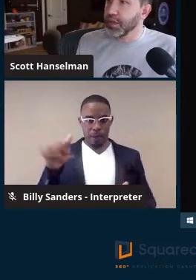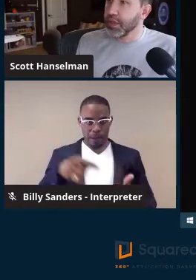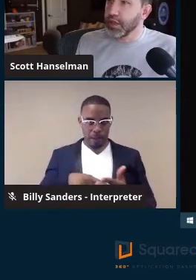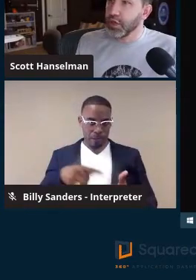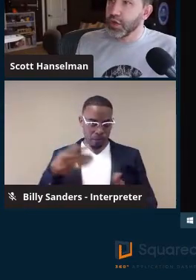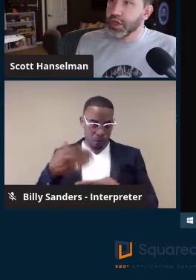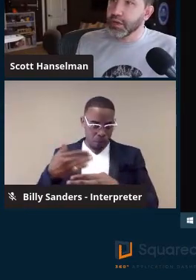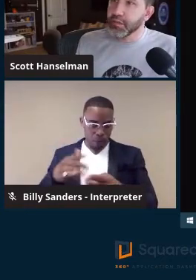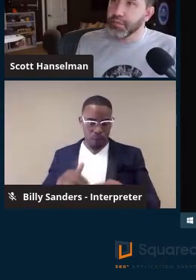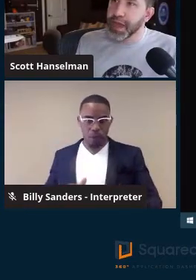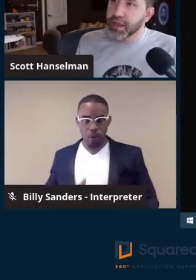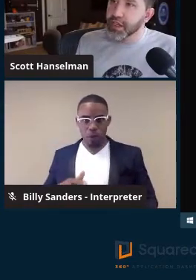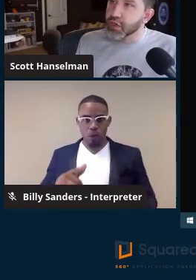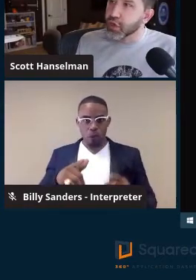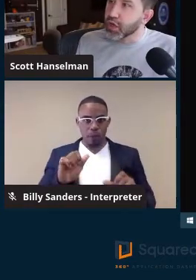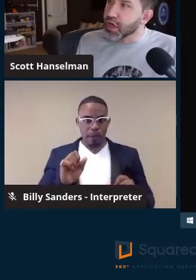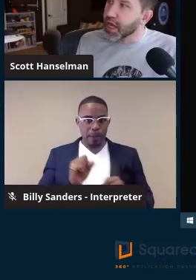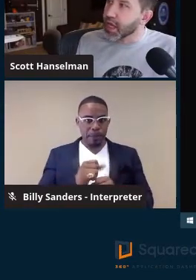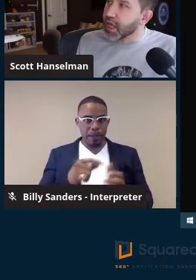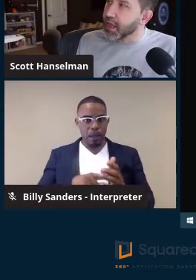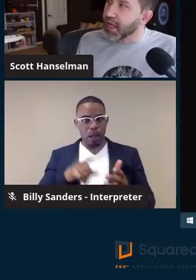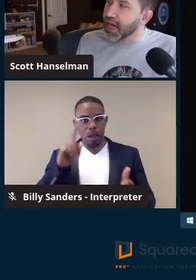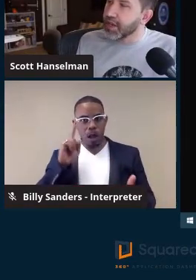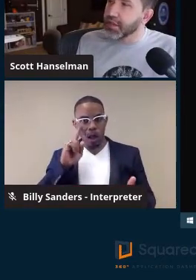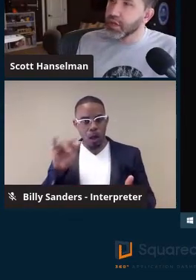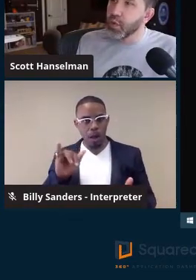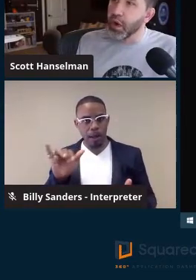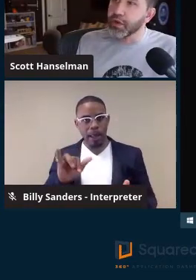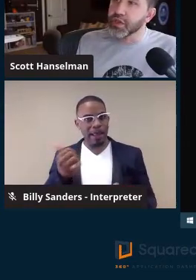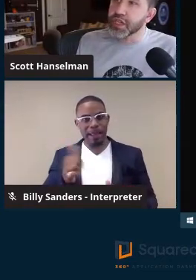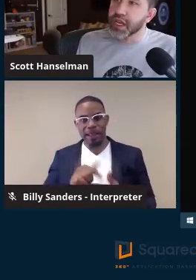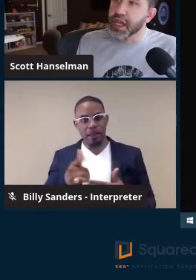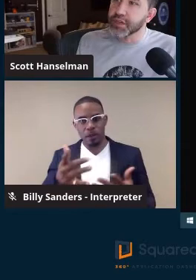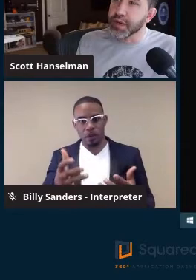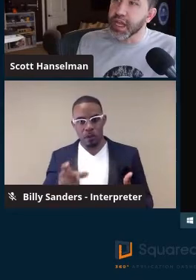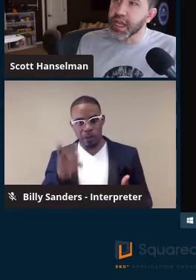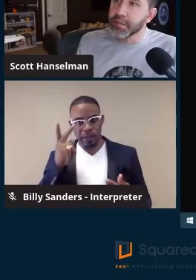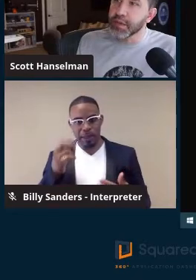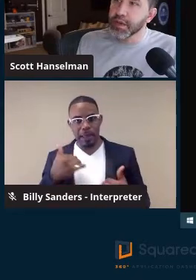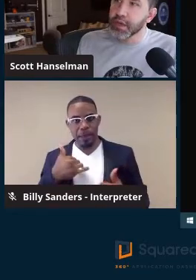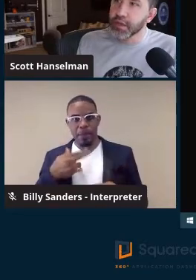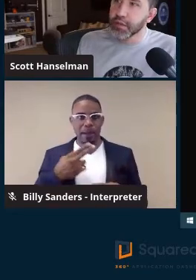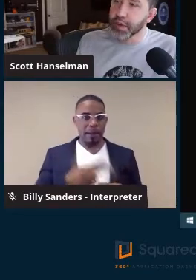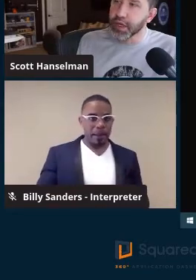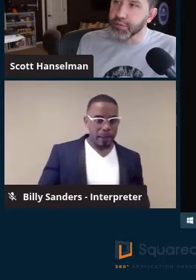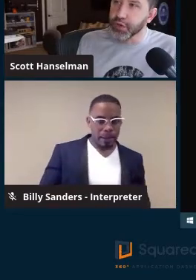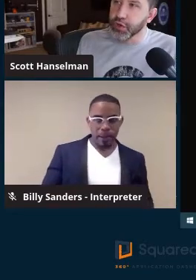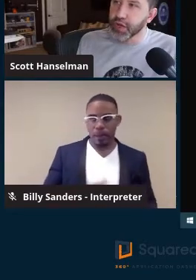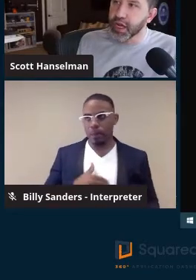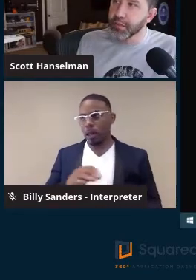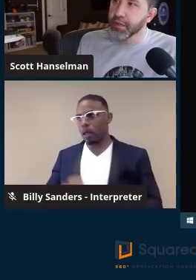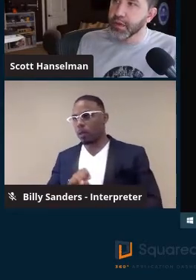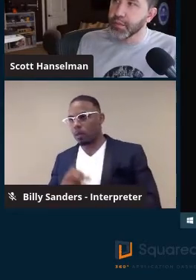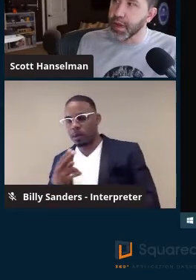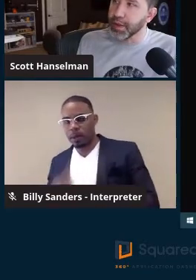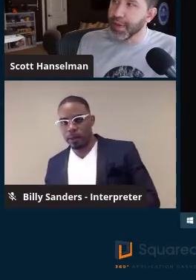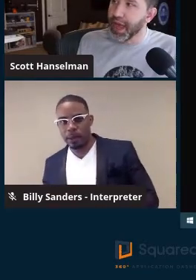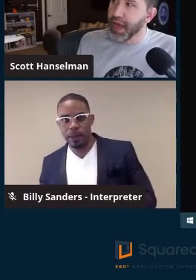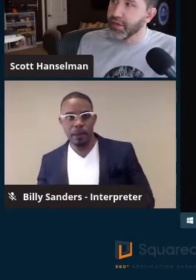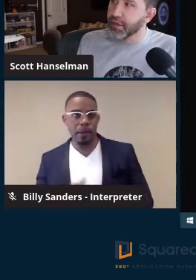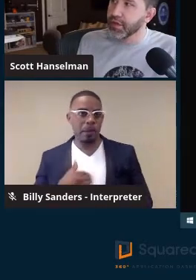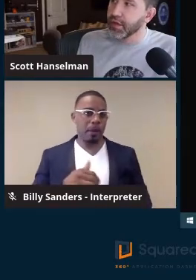Terminal, you can make this look like anything you want. You see it has my name, my computer name,